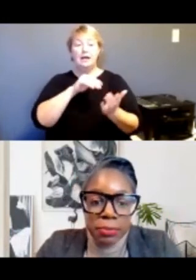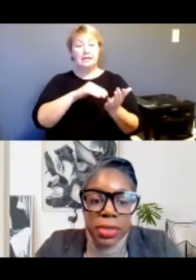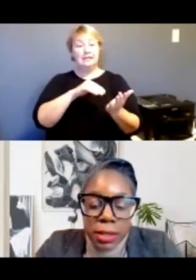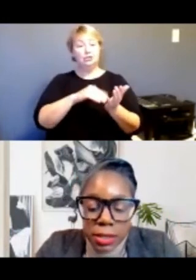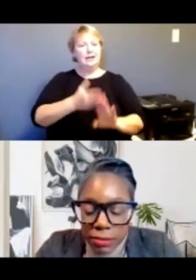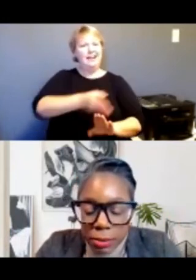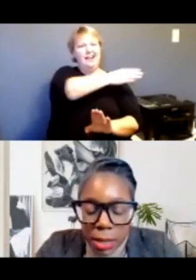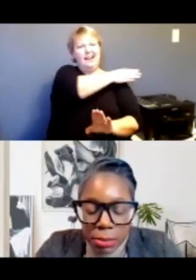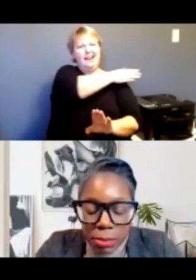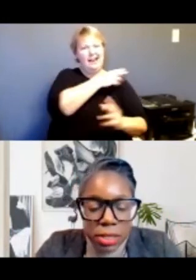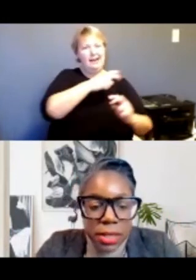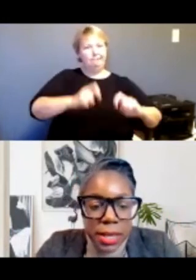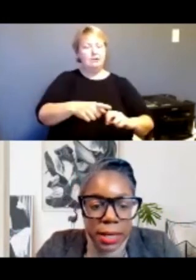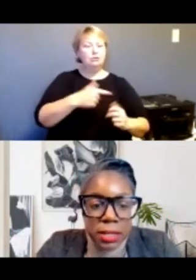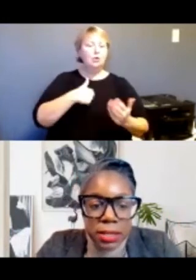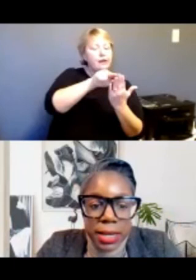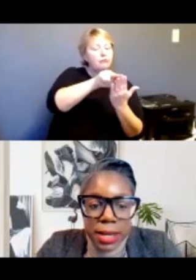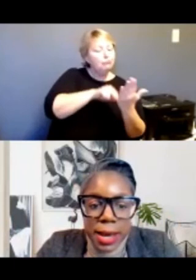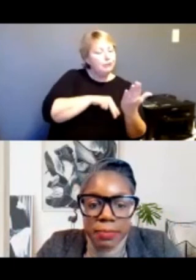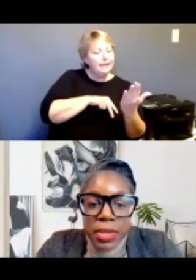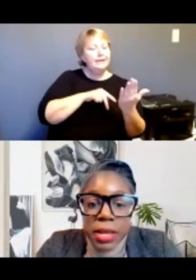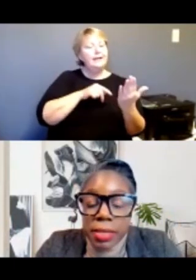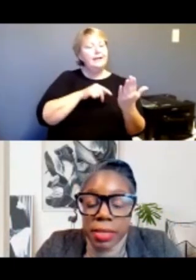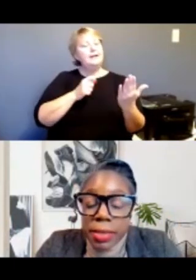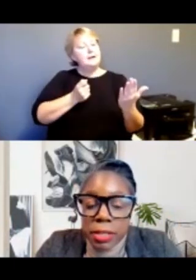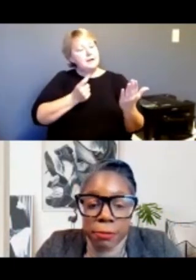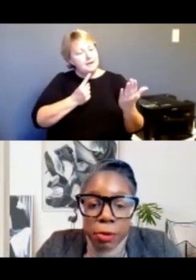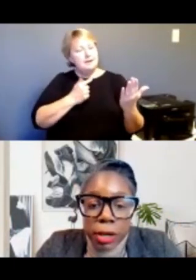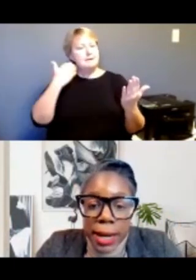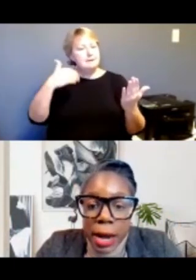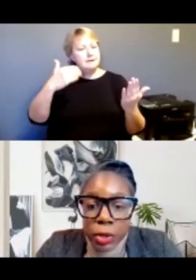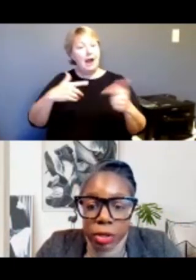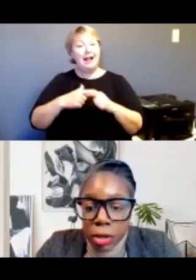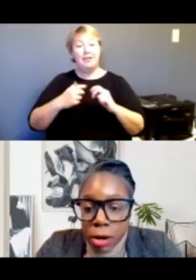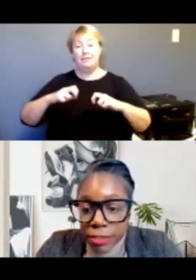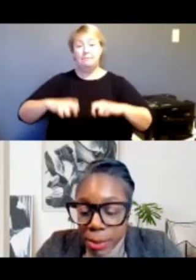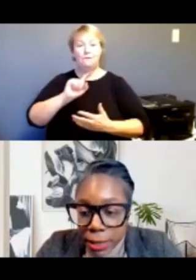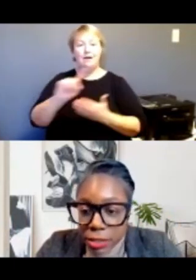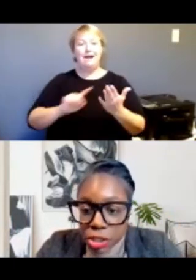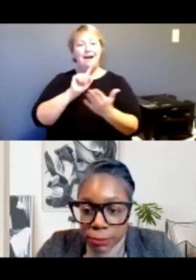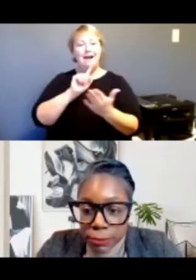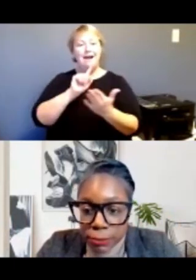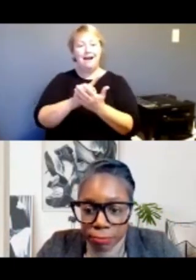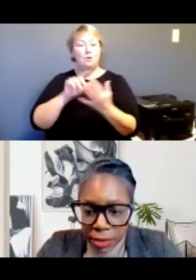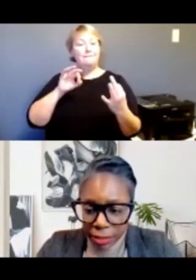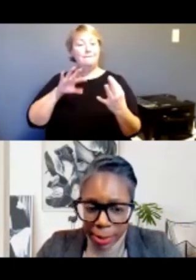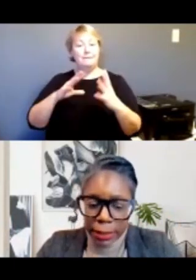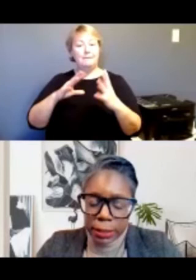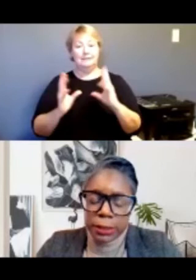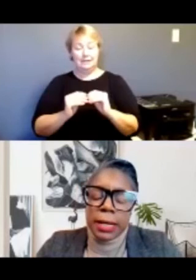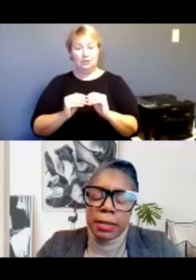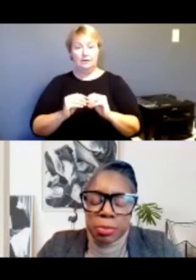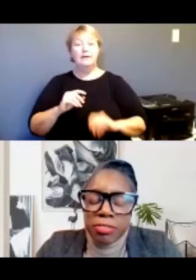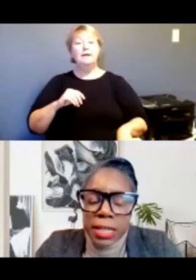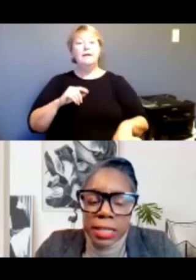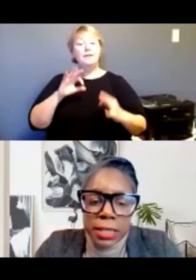time to give them time to read that and synthesize that. And then they meet for an hour-long feedback session. The feedback